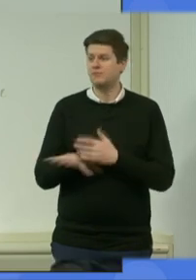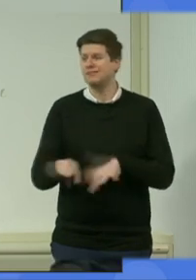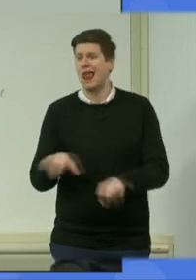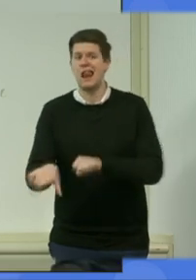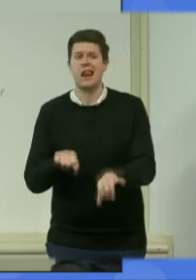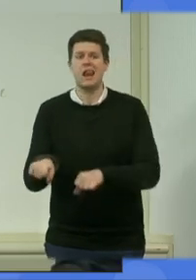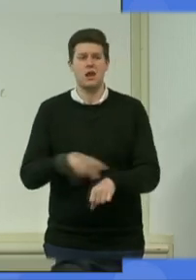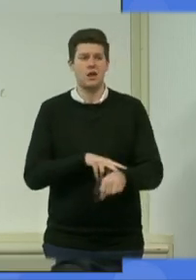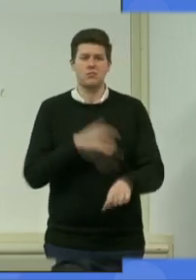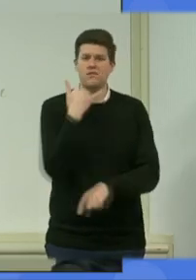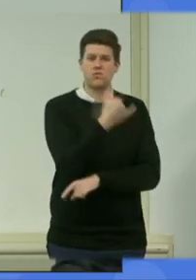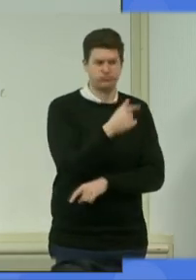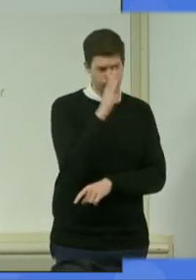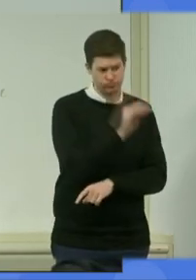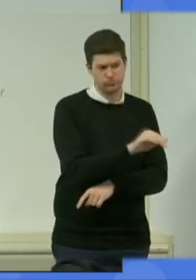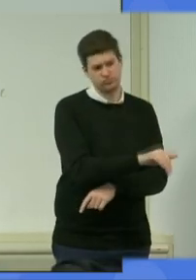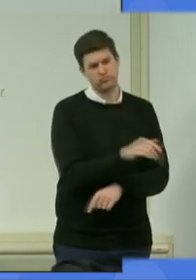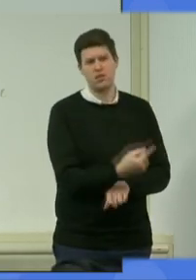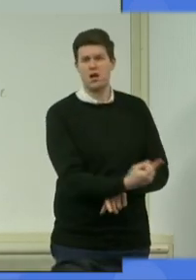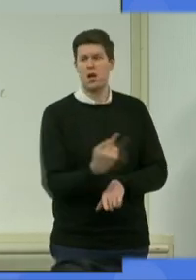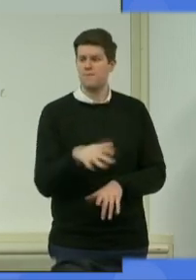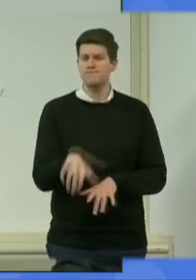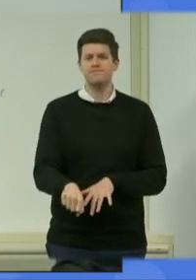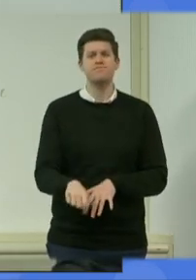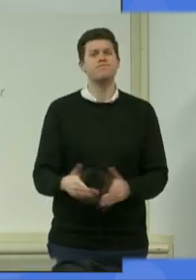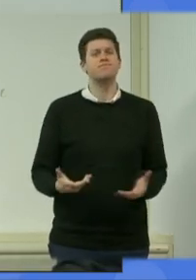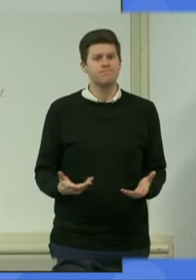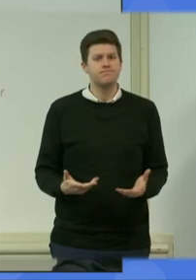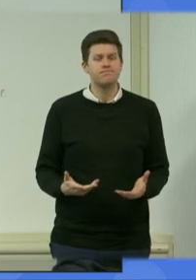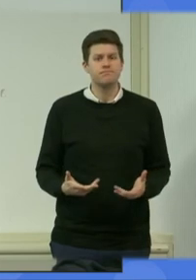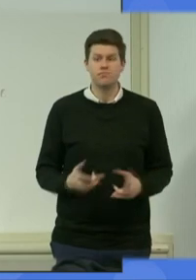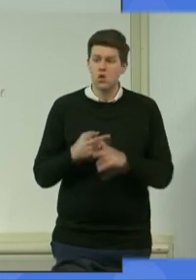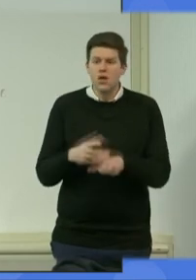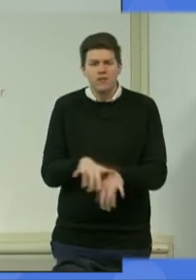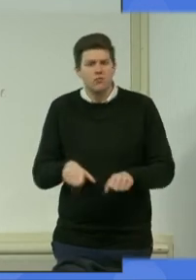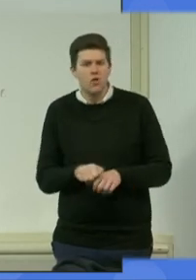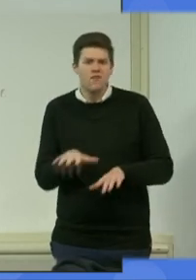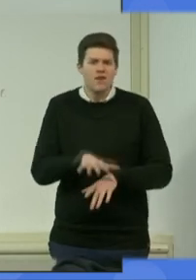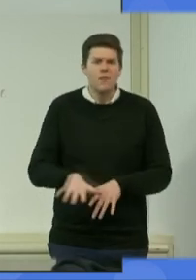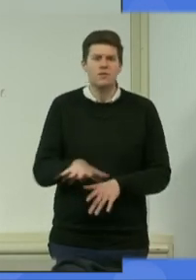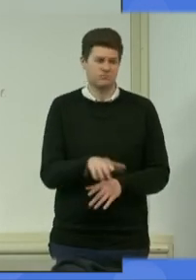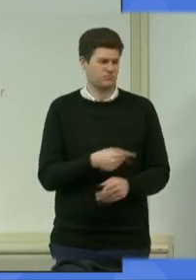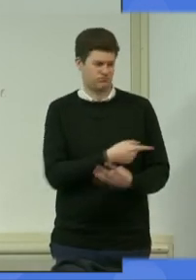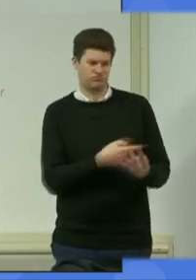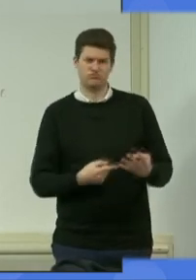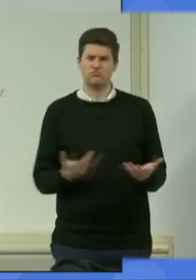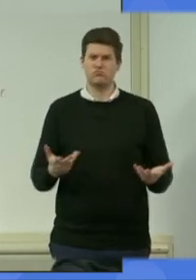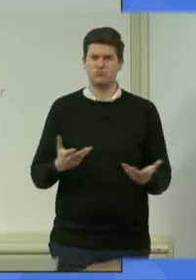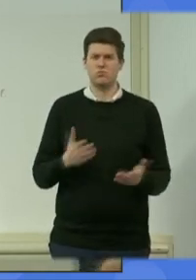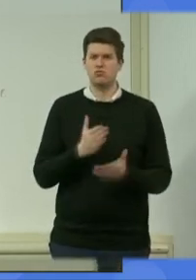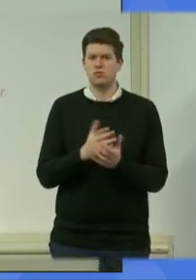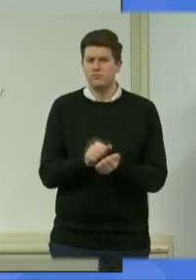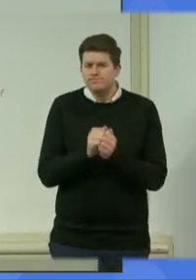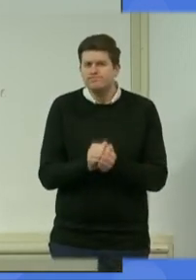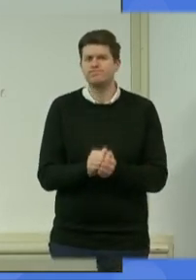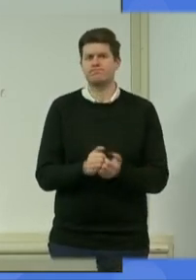a wonderful health service to look after colleagues and their families. So these things are really, really valuable to us. In terms of,